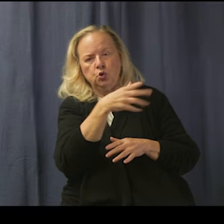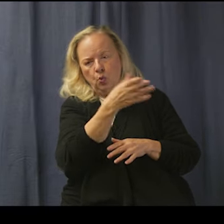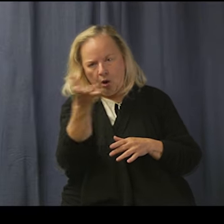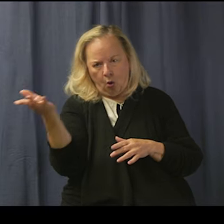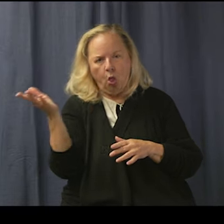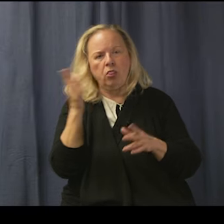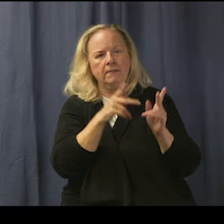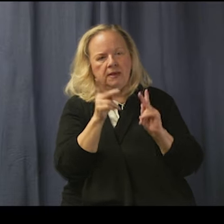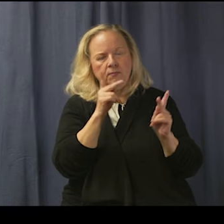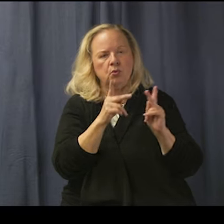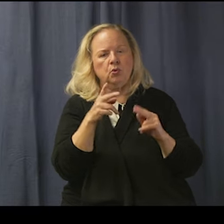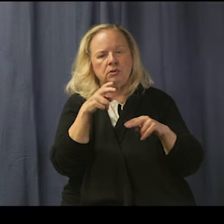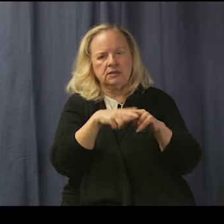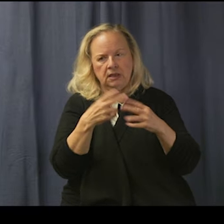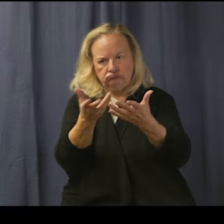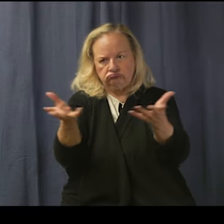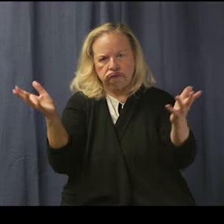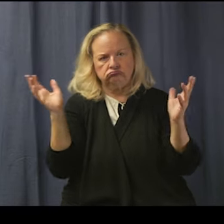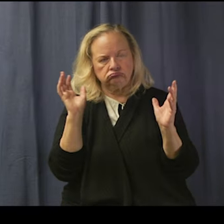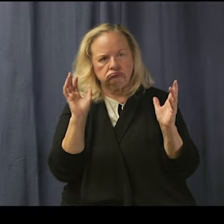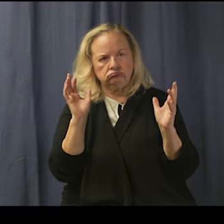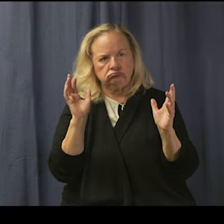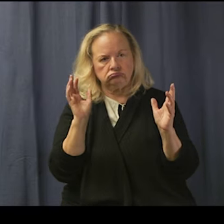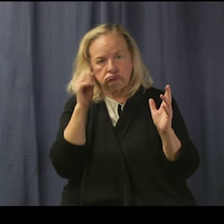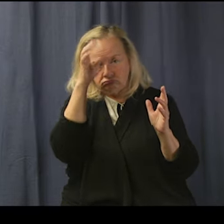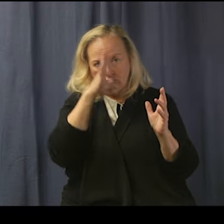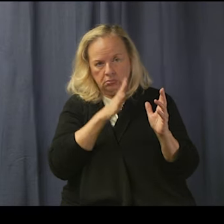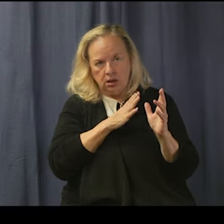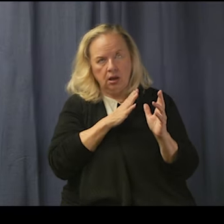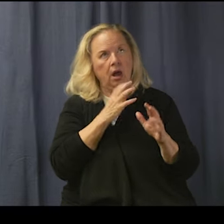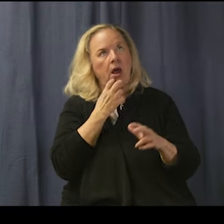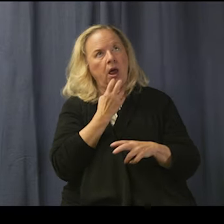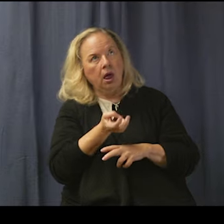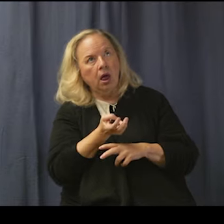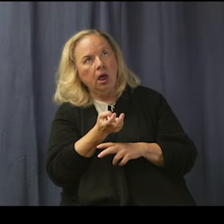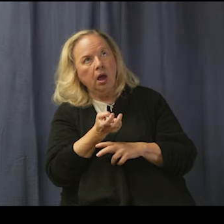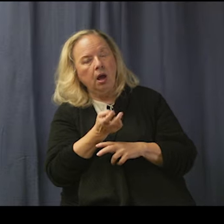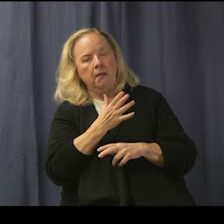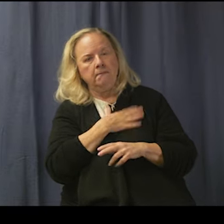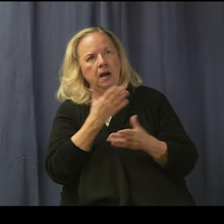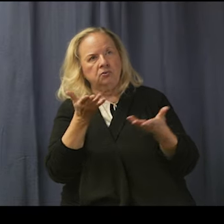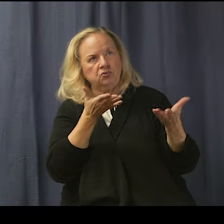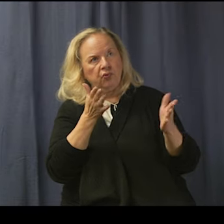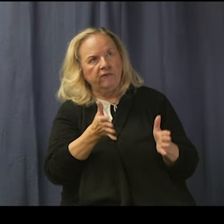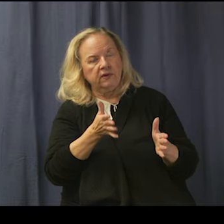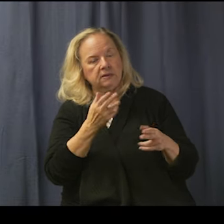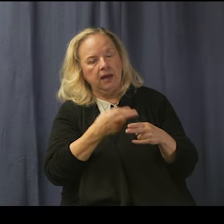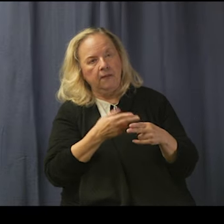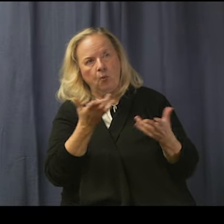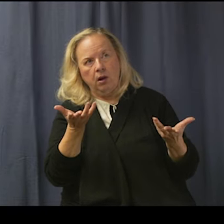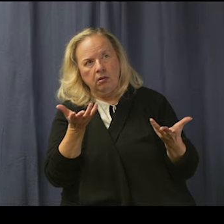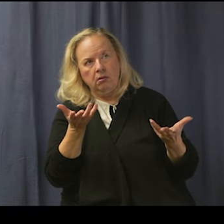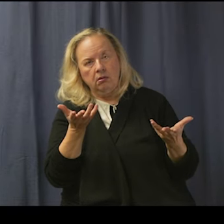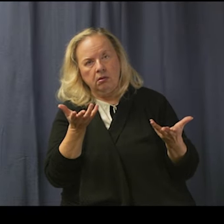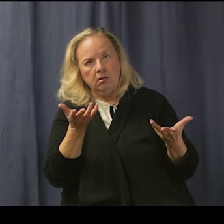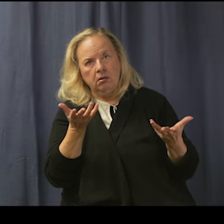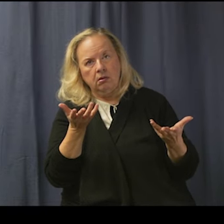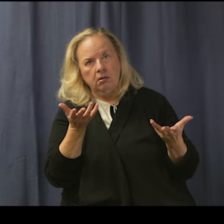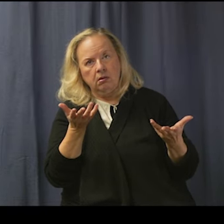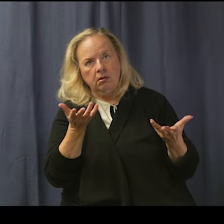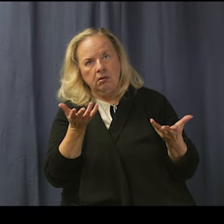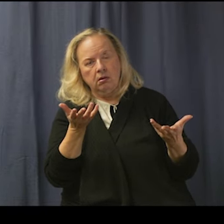your fellows that are sitting before you. You are men wondered at. Behold, I will bring forth my servant. And what's his name?